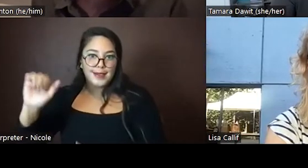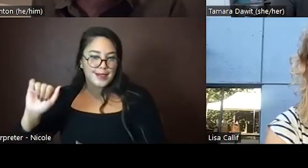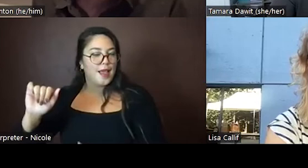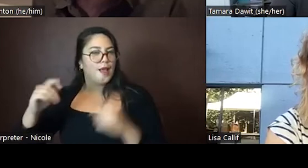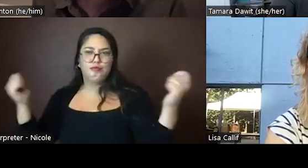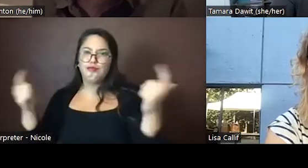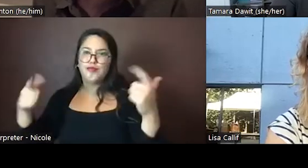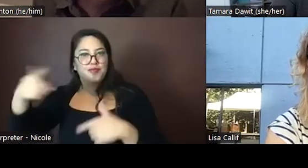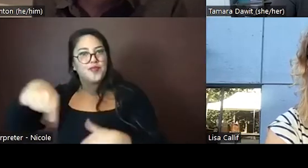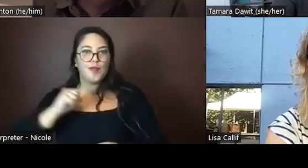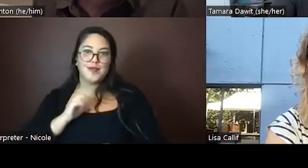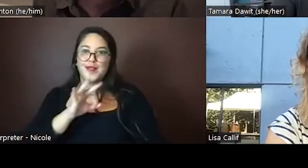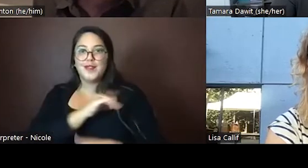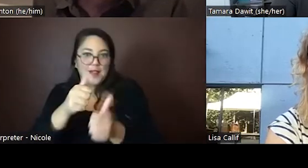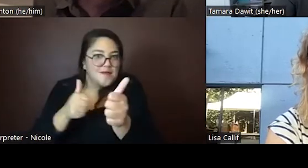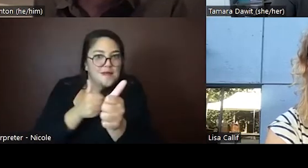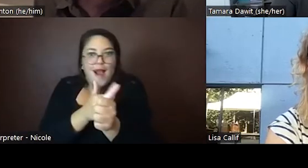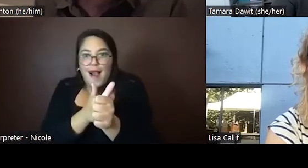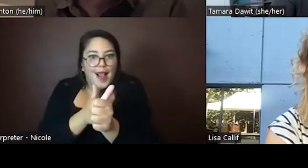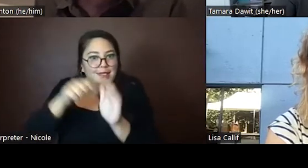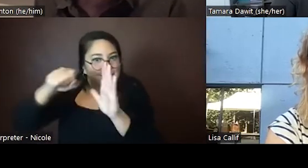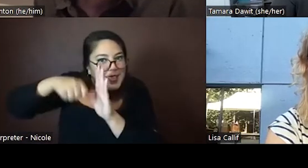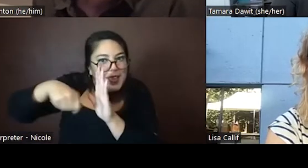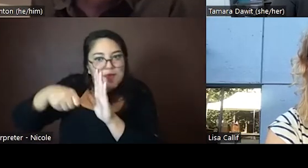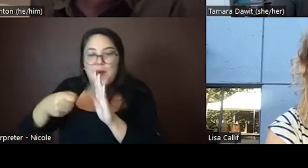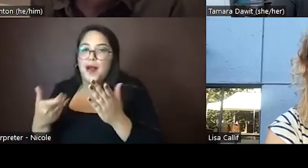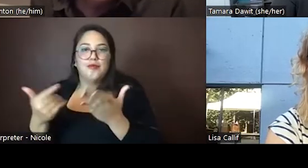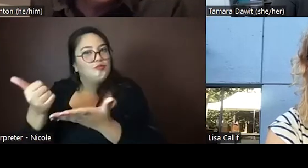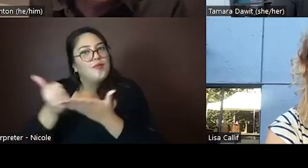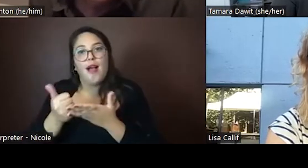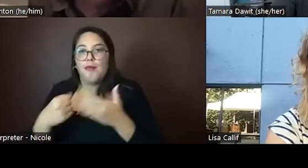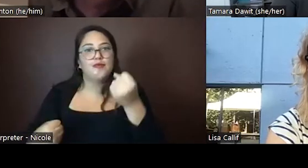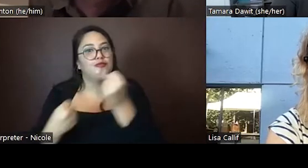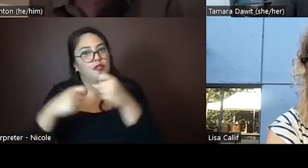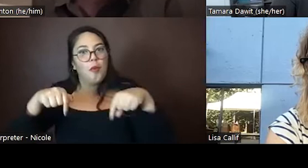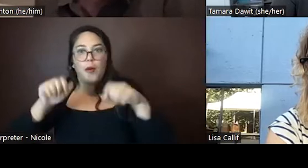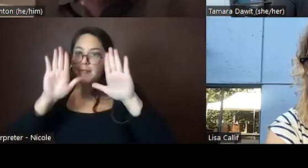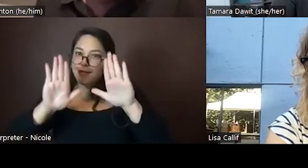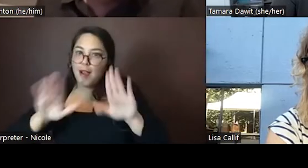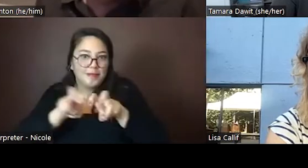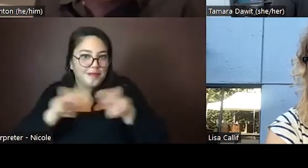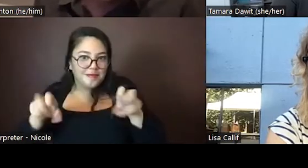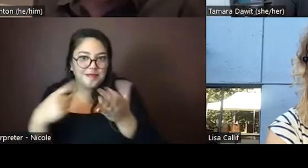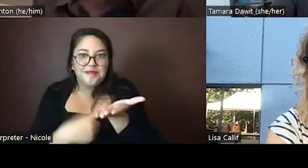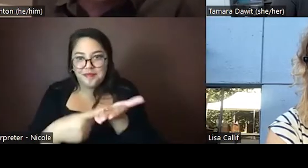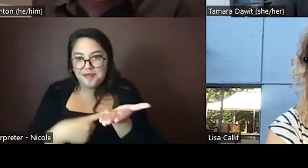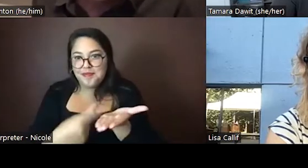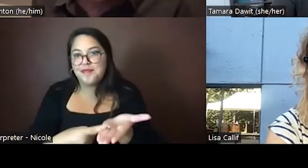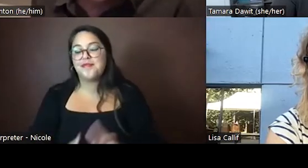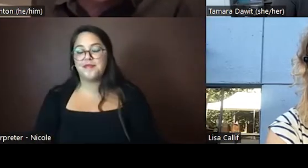of, behind, and beside the cameras who contributed to this amazing discussion that we're having right now.